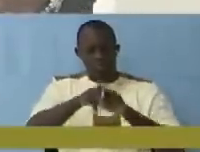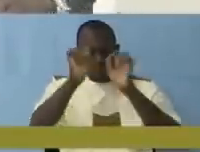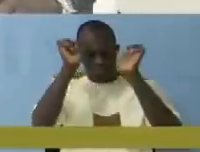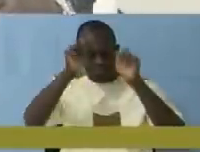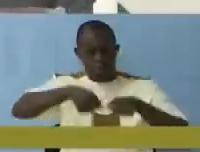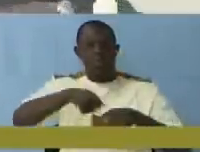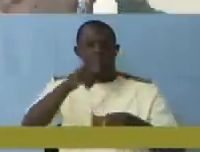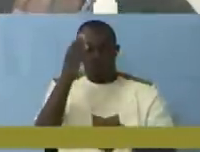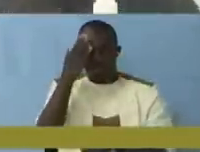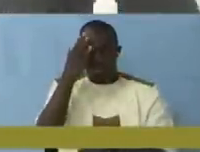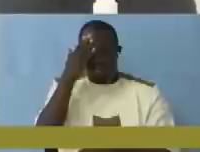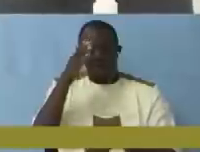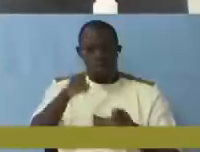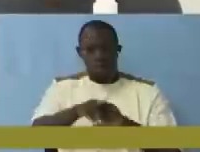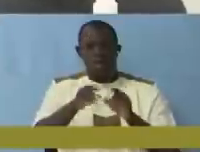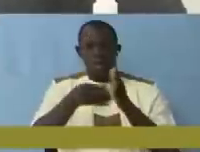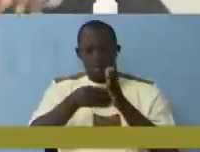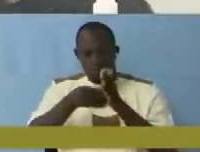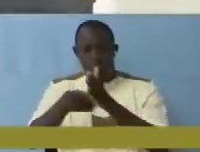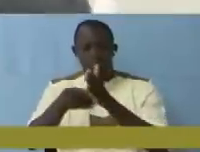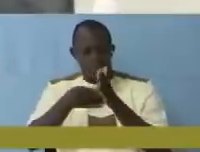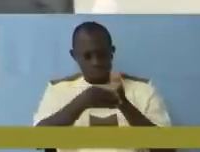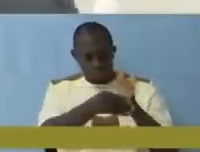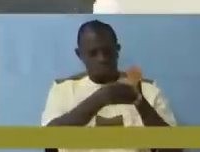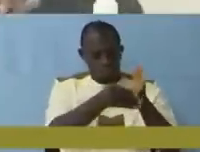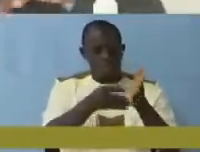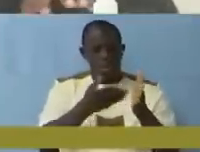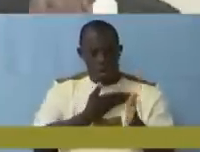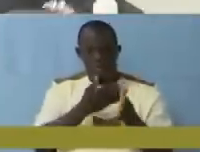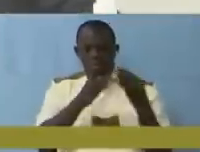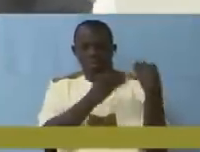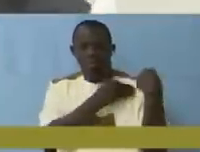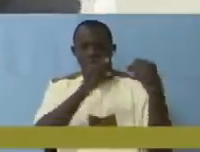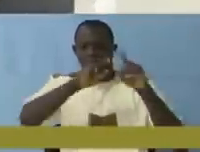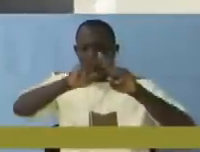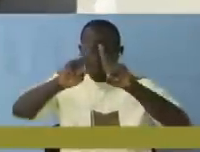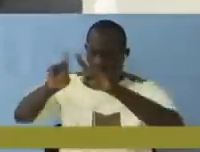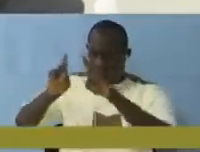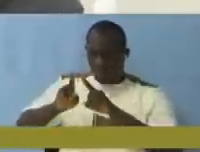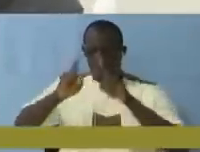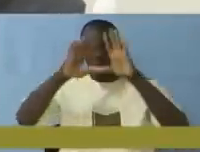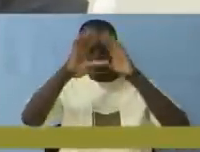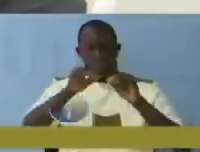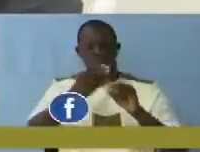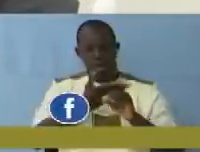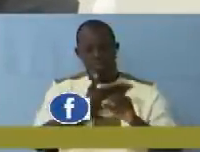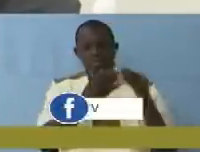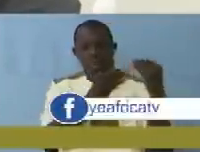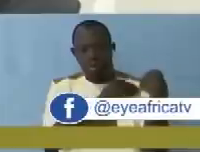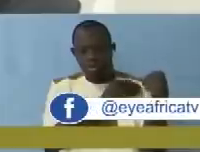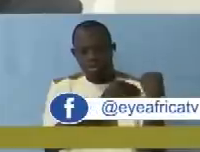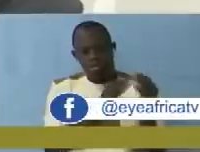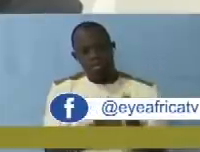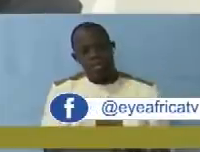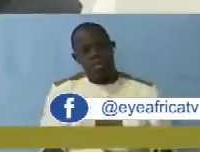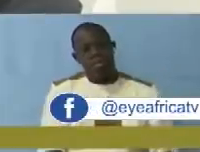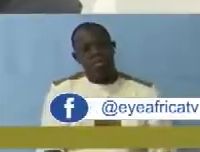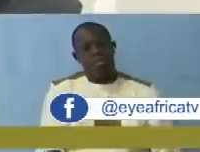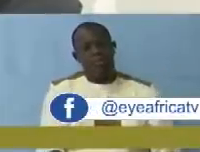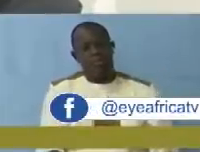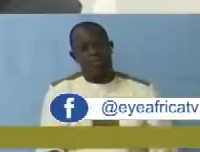the directors have responsibility over these various units. And nga be lon la ko ni director wolle marta ni